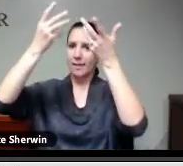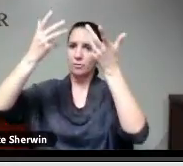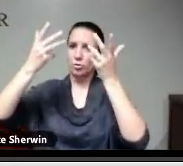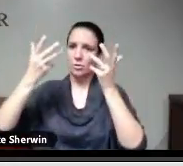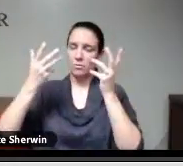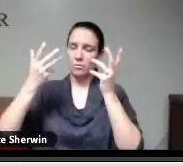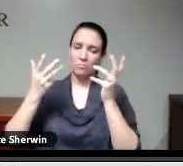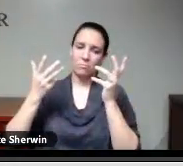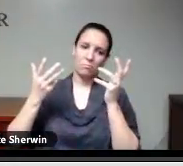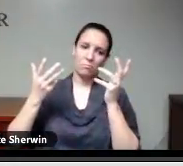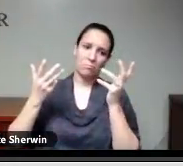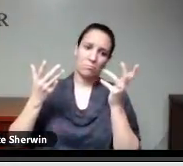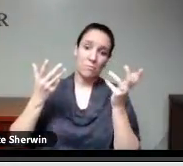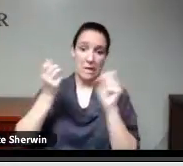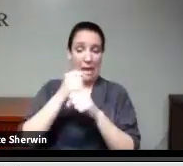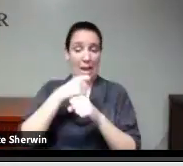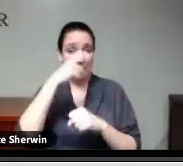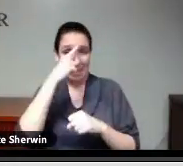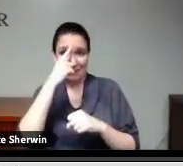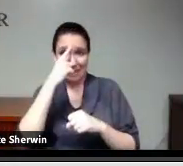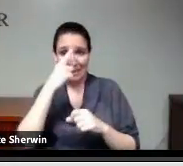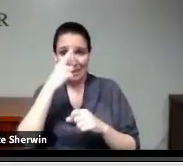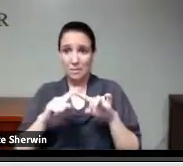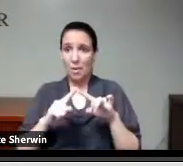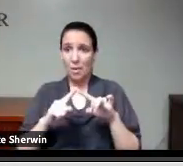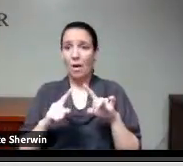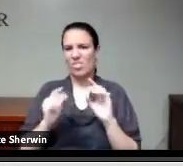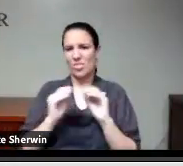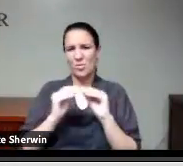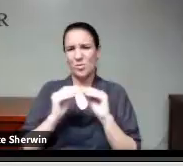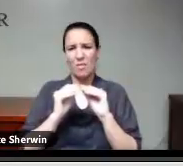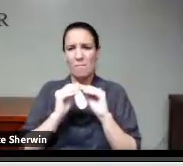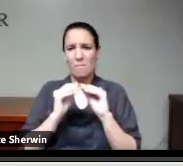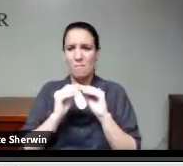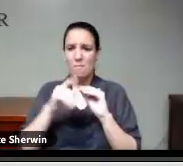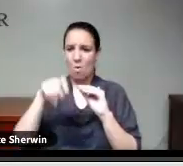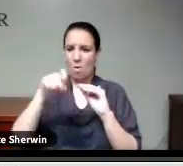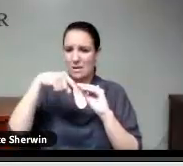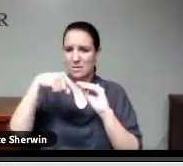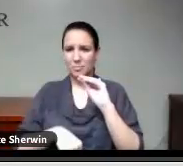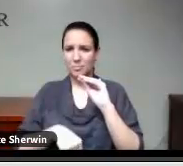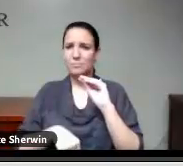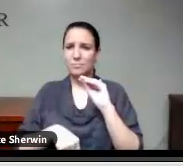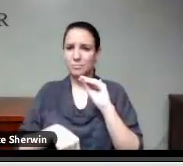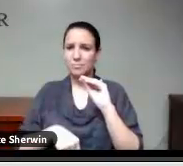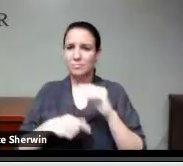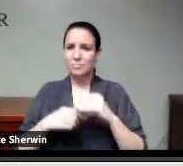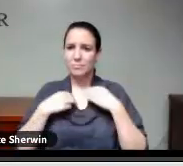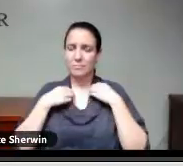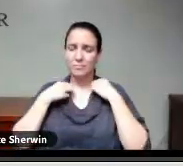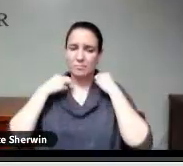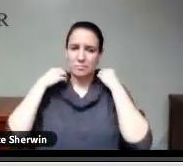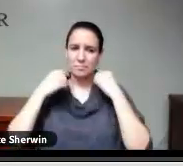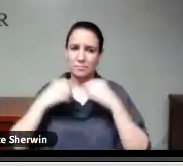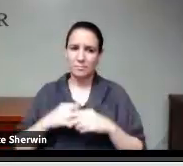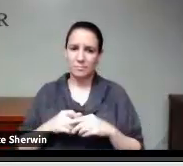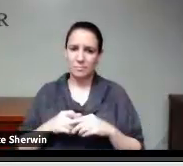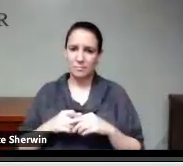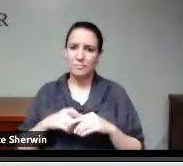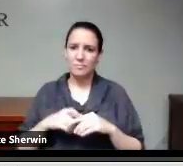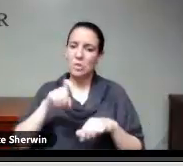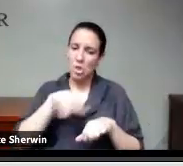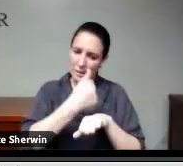That makes absolute sense, but there's a lot more that has to feed into those recruitment and retention goals that has to do with building